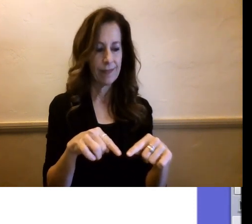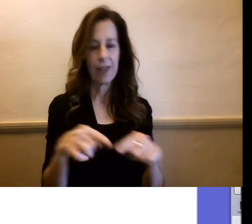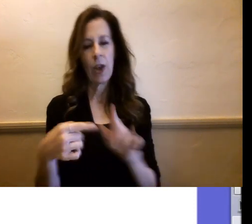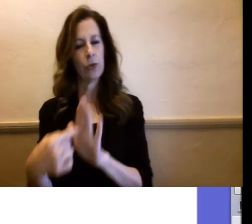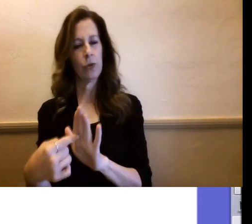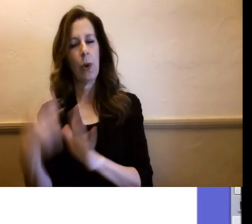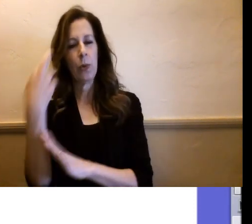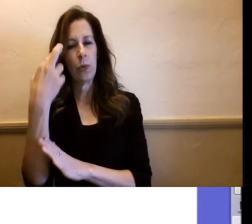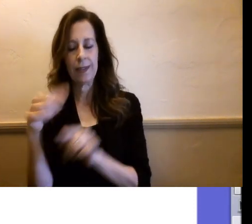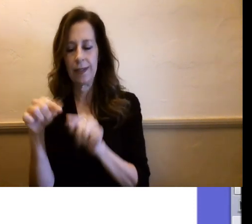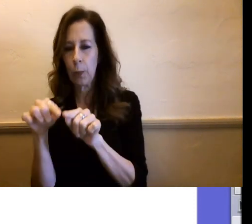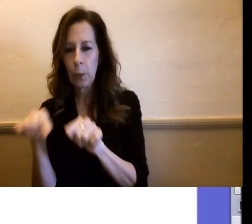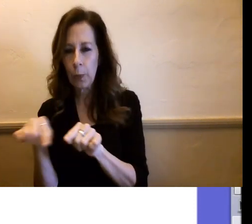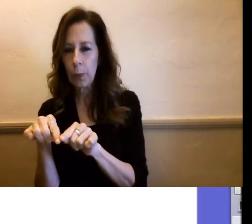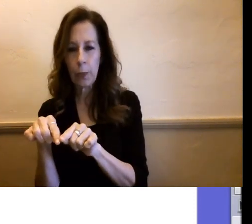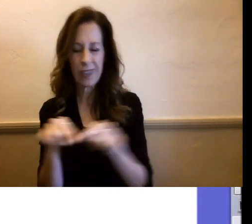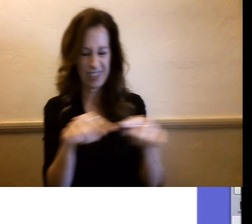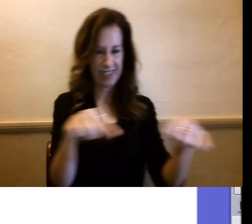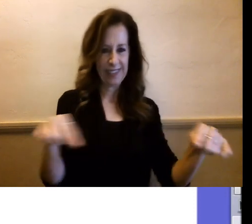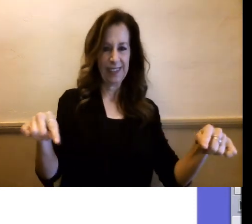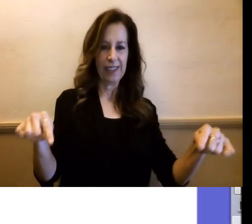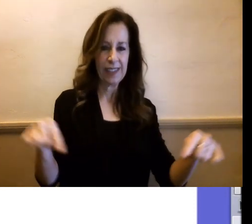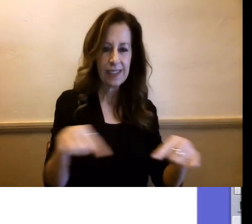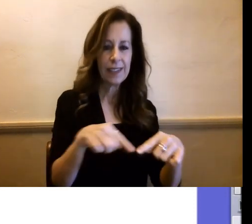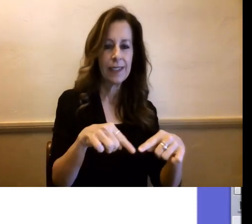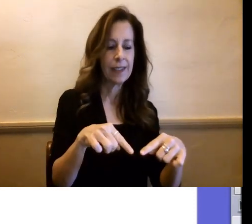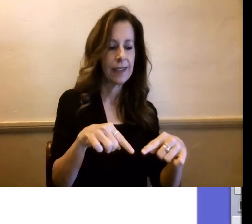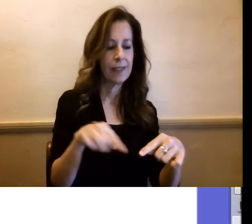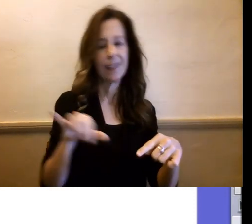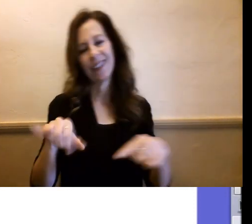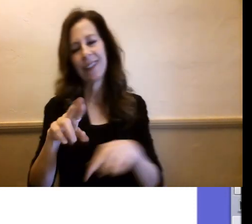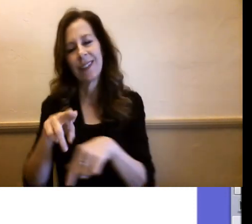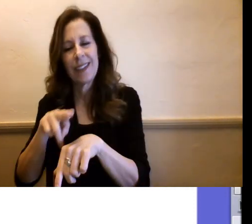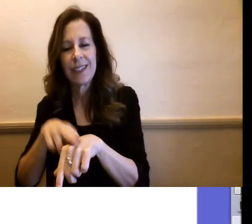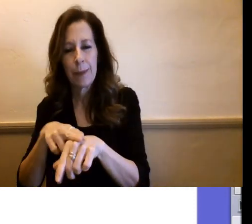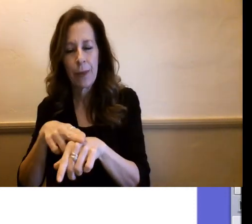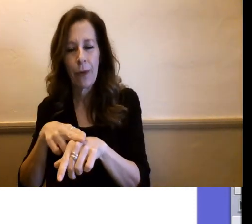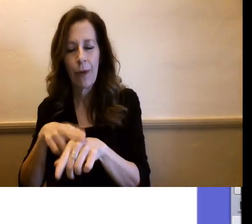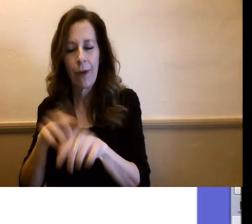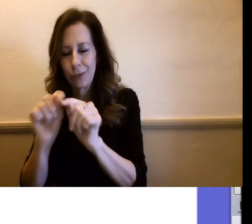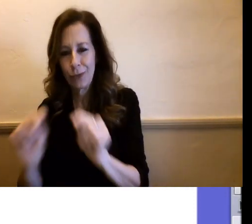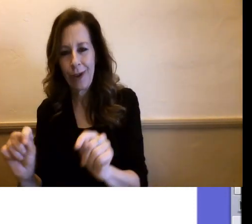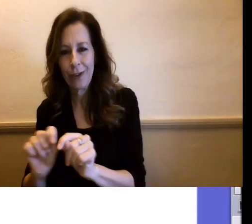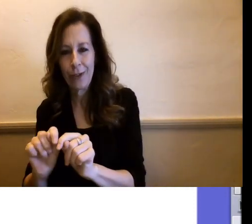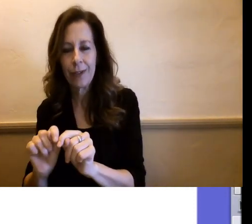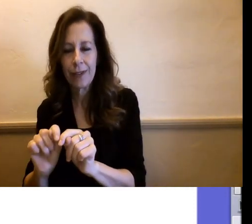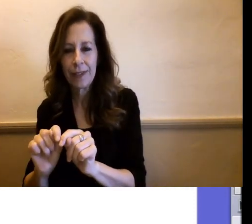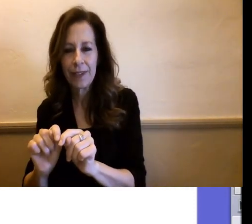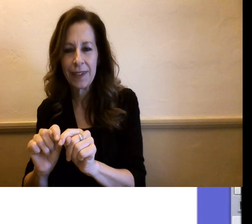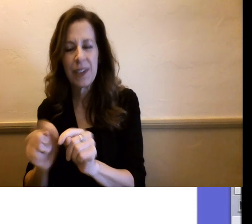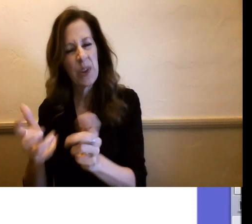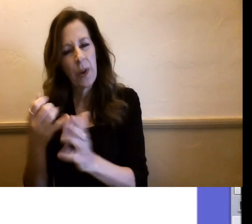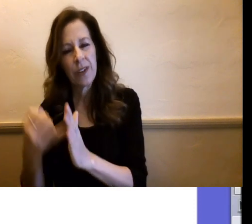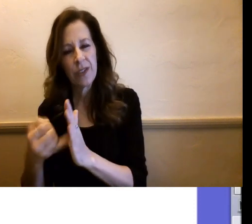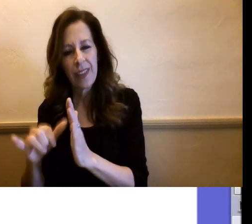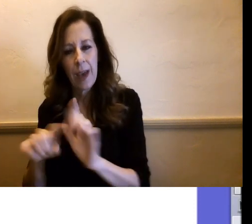one over here to kind of explain to you why I do that. All right, so this is like a typical triangle, one that you would probably want to draw at